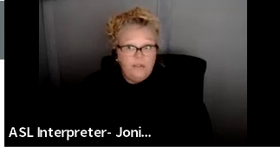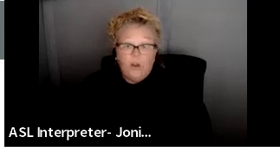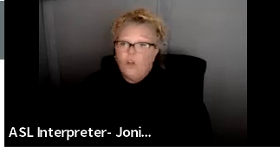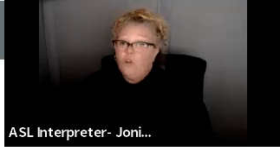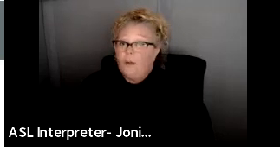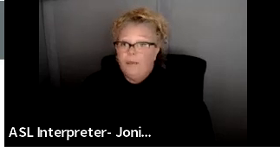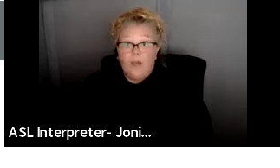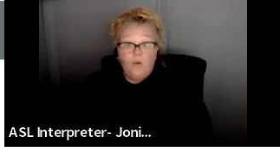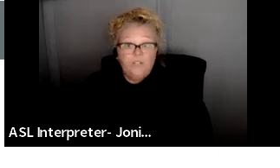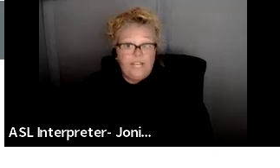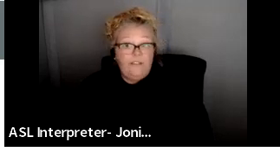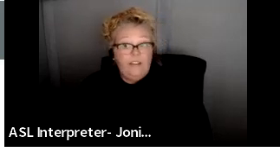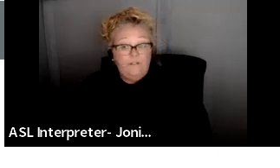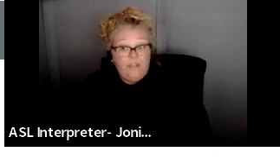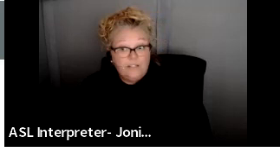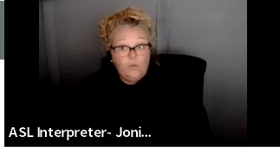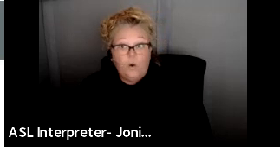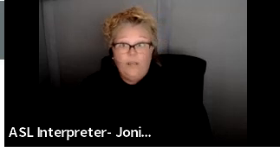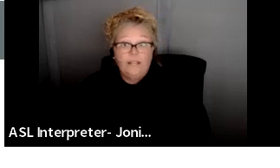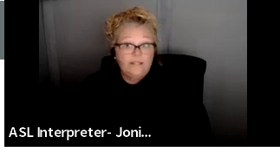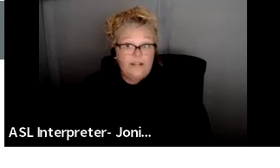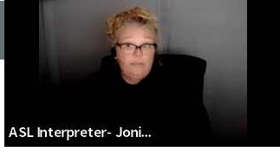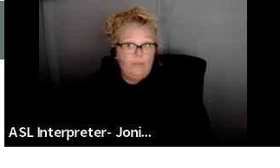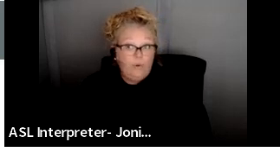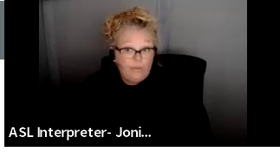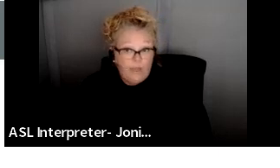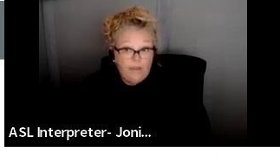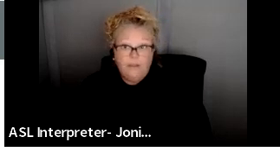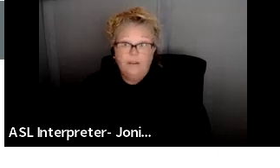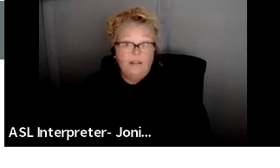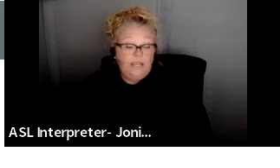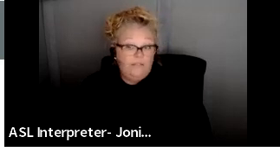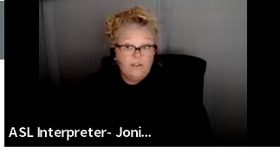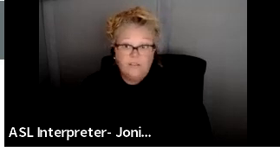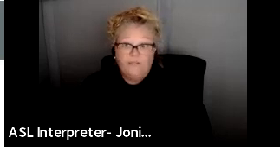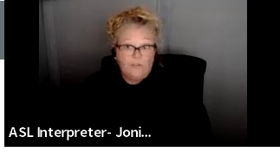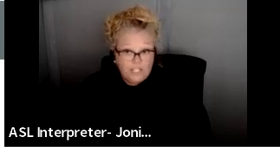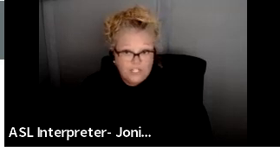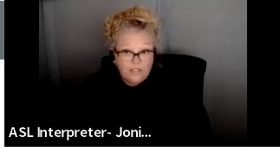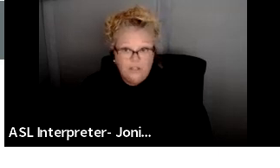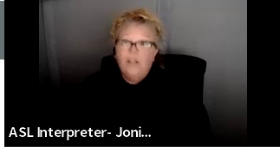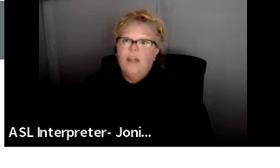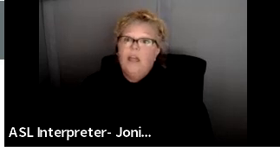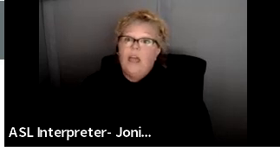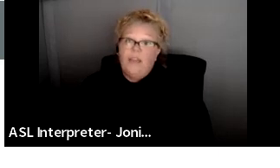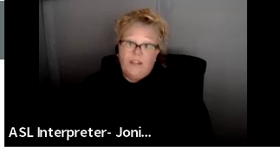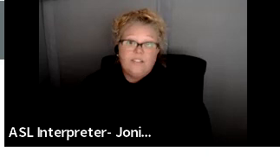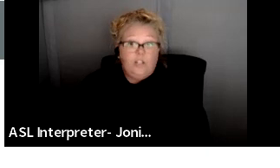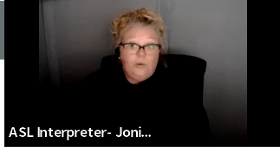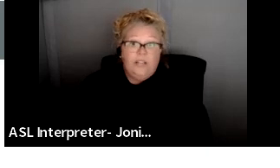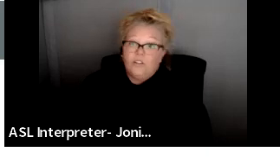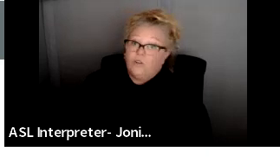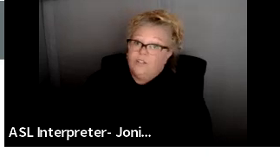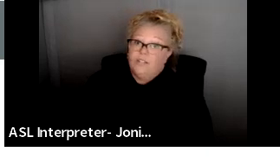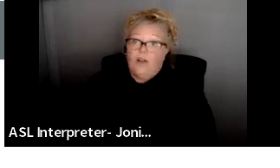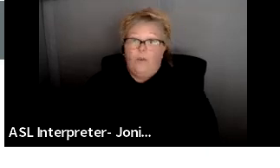site. You might be hosting an event where we can set up a booth and give out some information, and that's